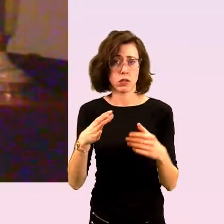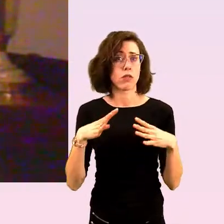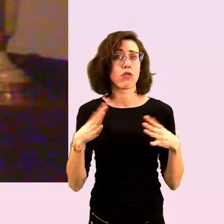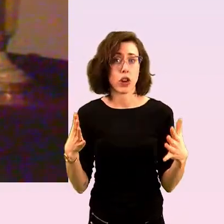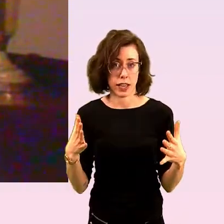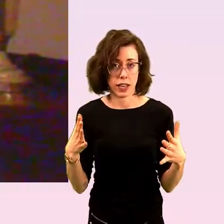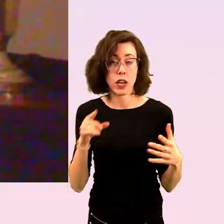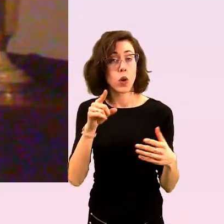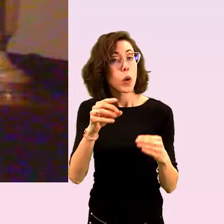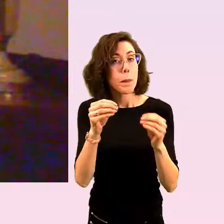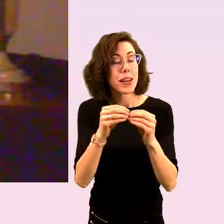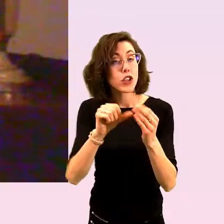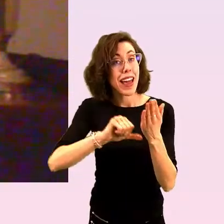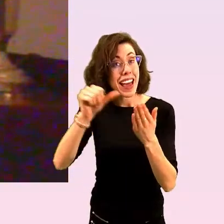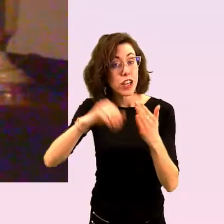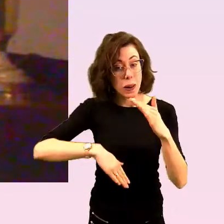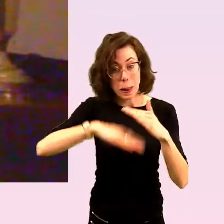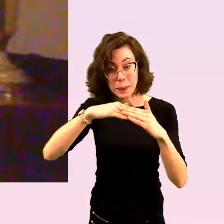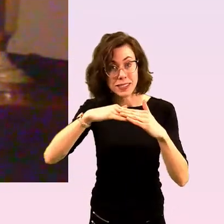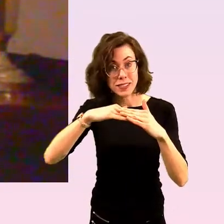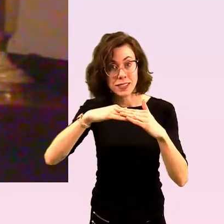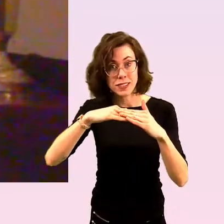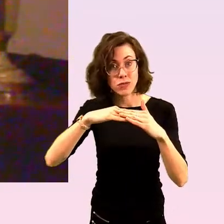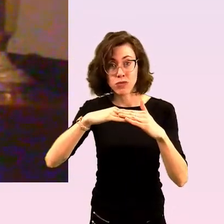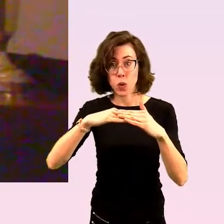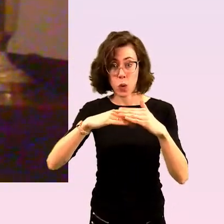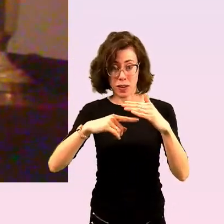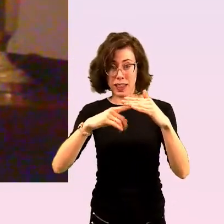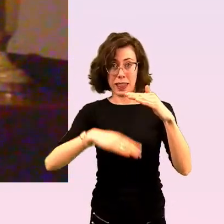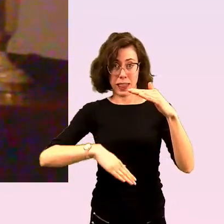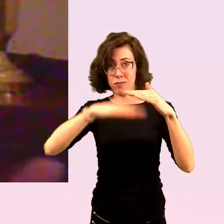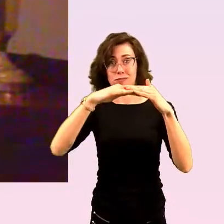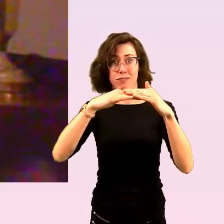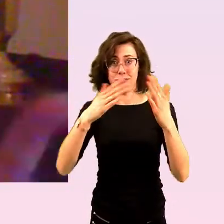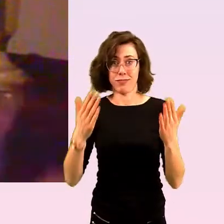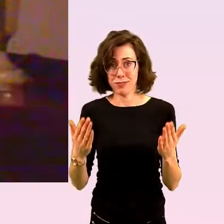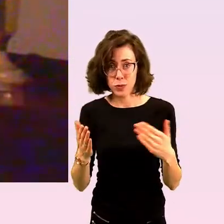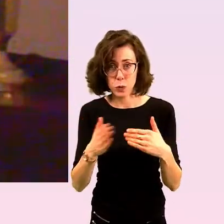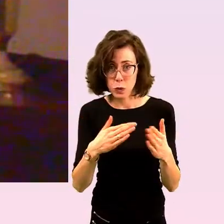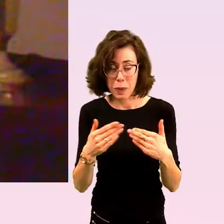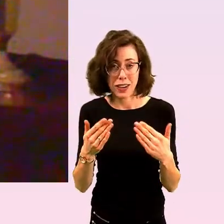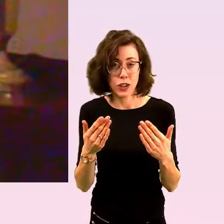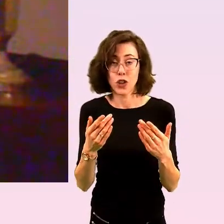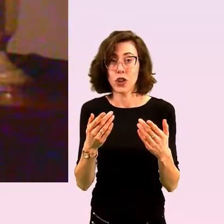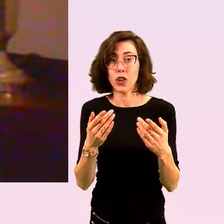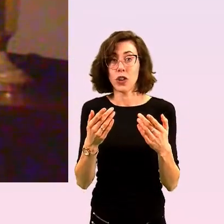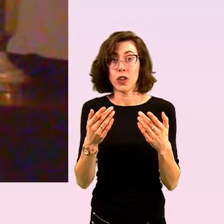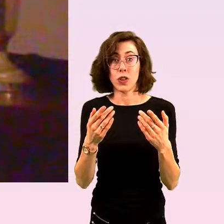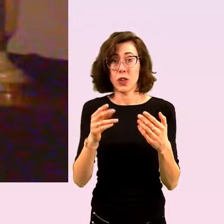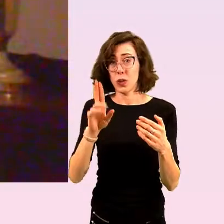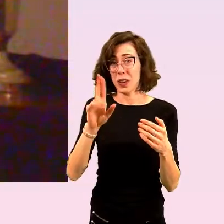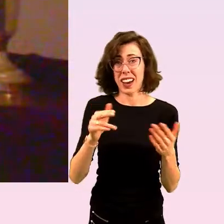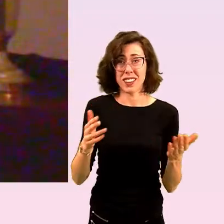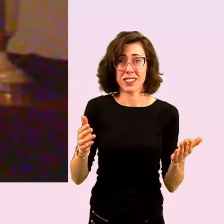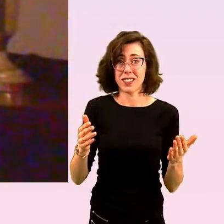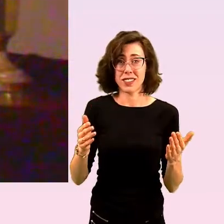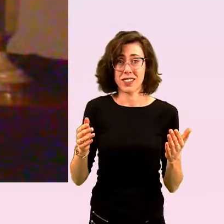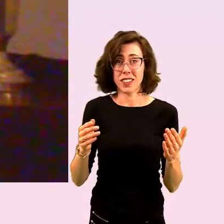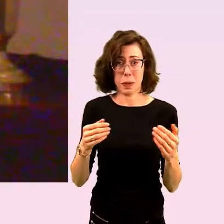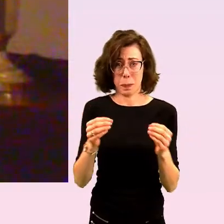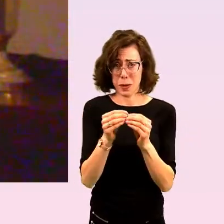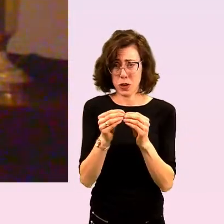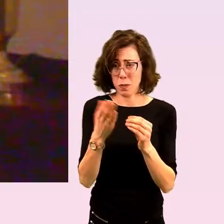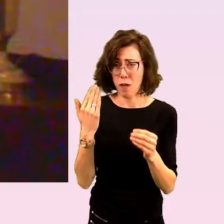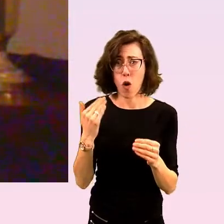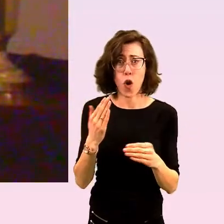age, there is no upper age limit. So, you know, you can be, I said, we have learners who are